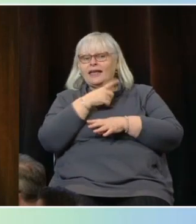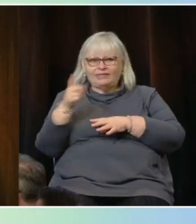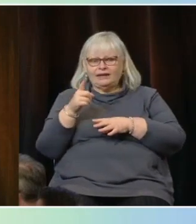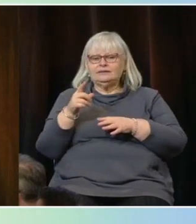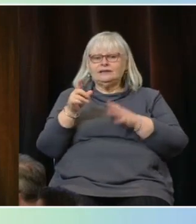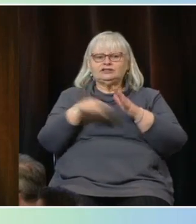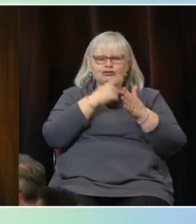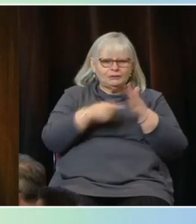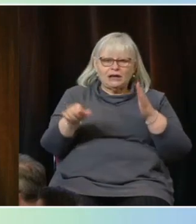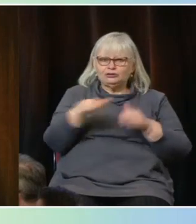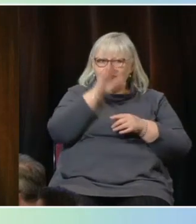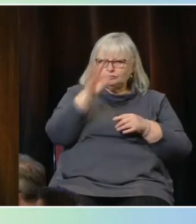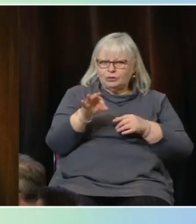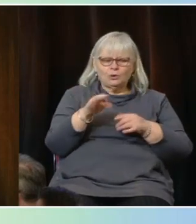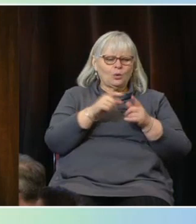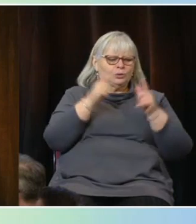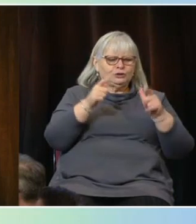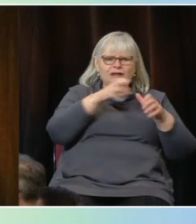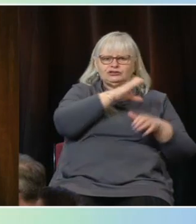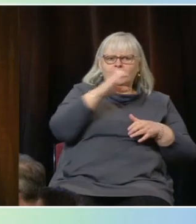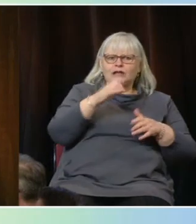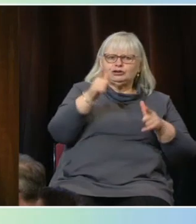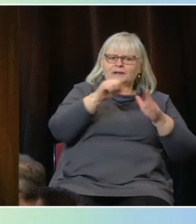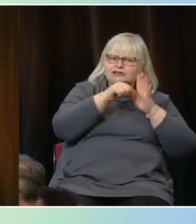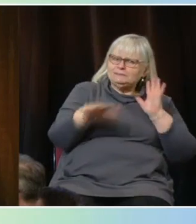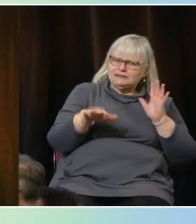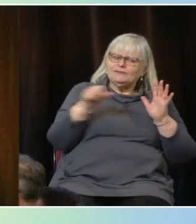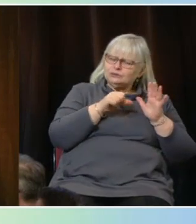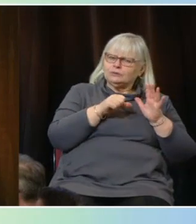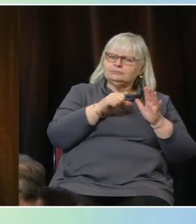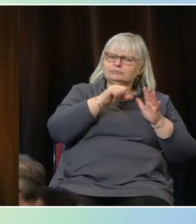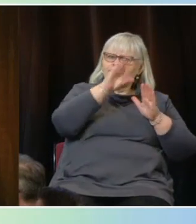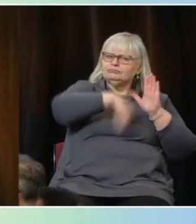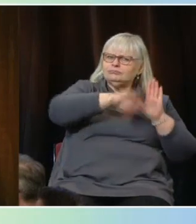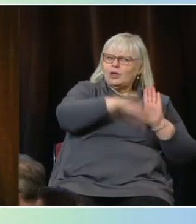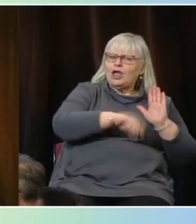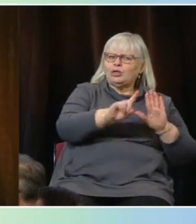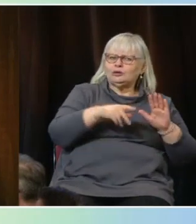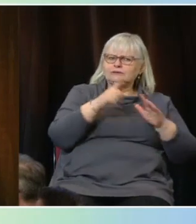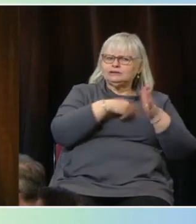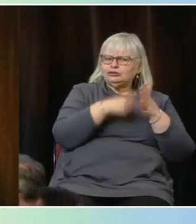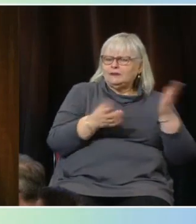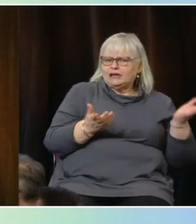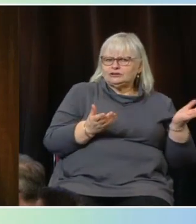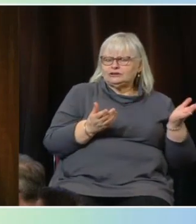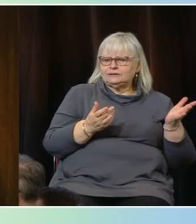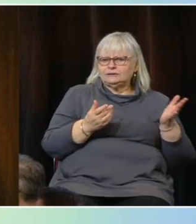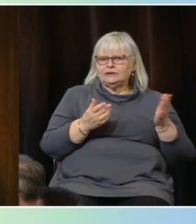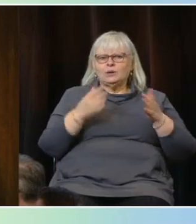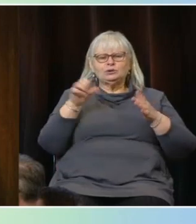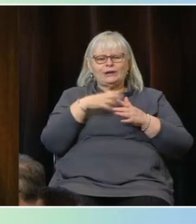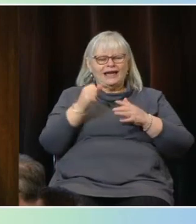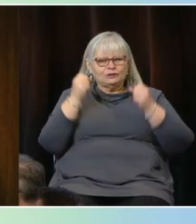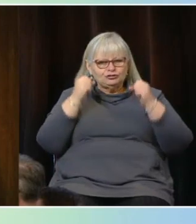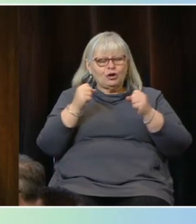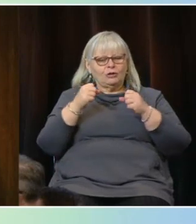or inaccessible and expensive care and can we recognize the importance of boosting innovation of strong Market competition